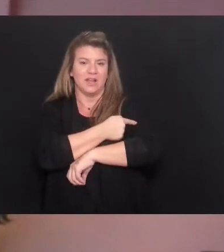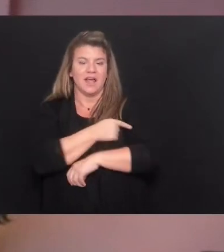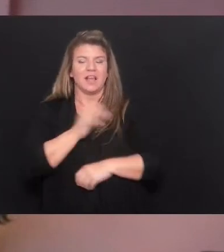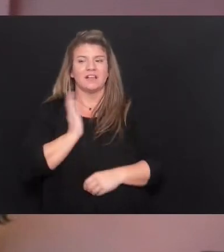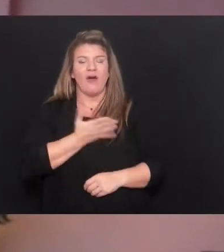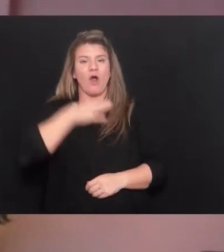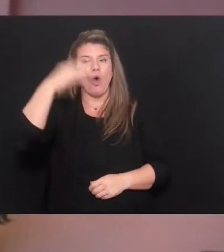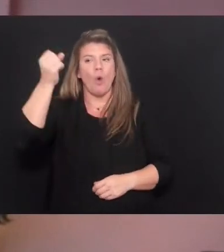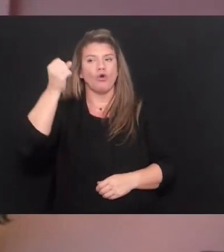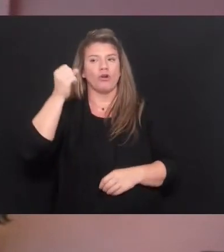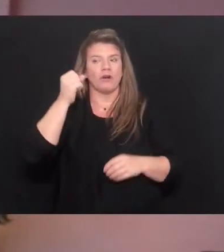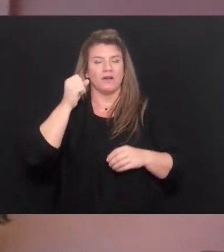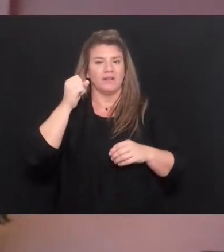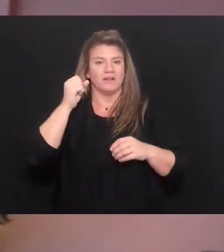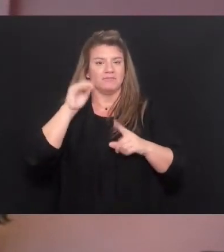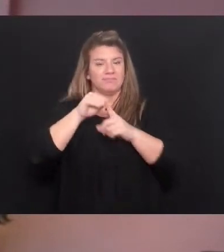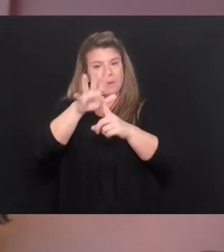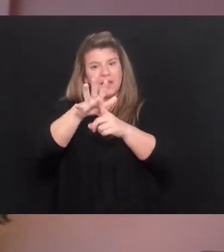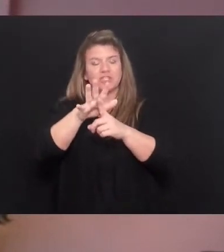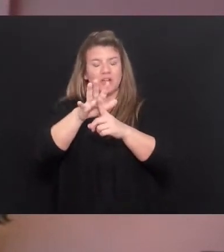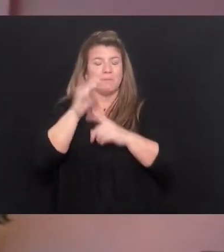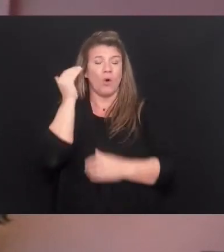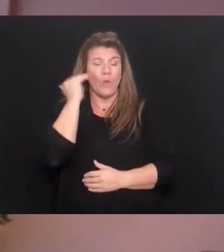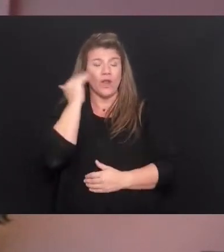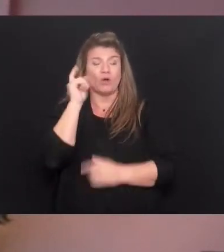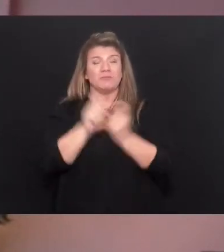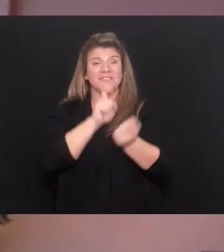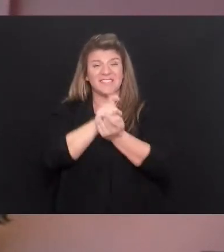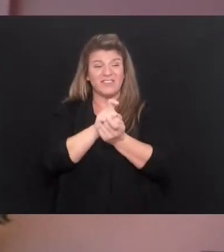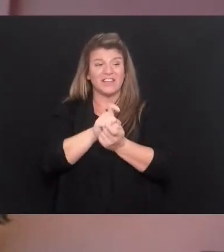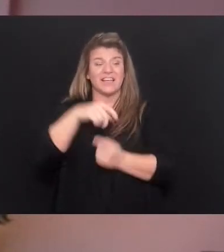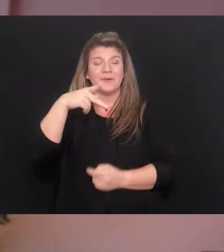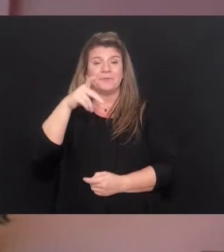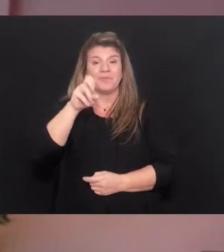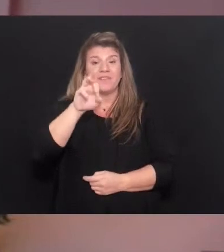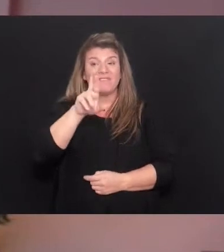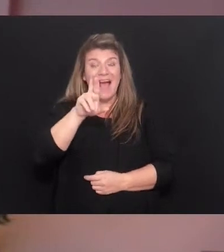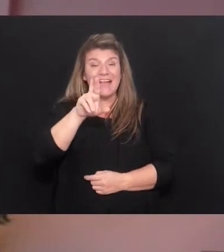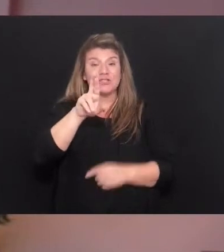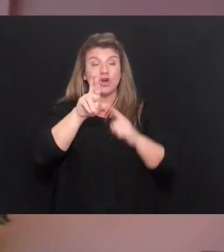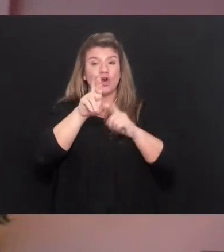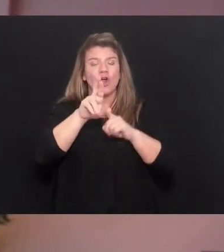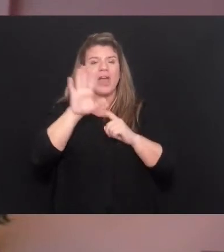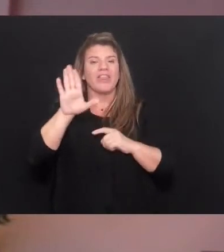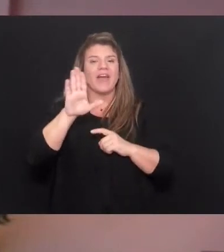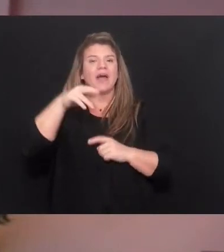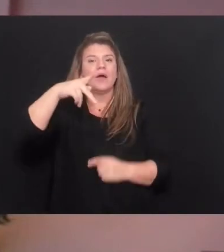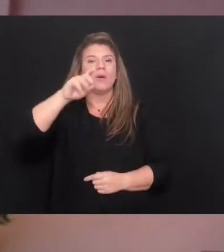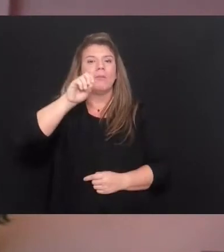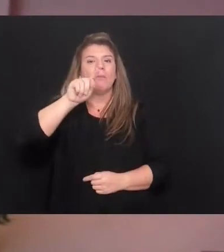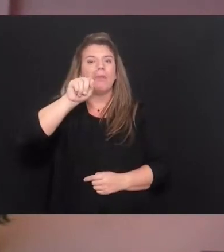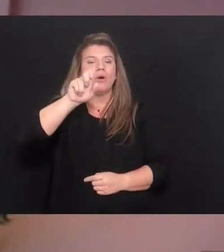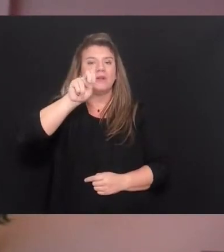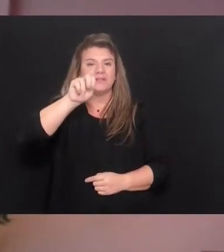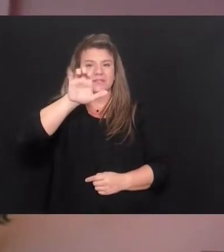have been fully vaccinated. But we know, particularly with Pfizer, the potency of that immunization does wane over time.